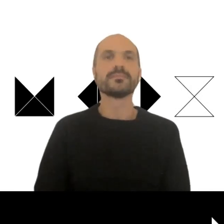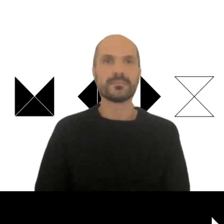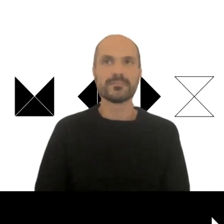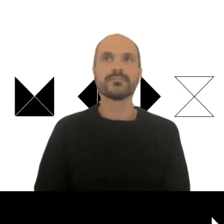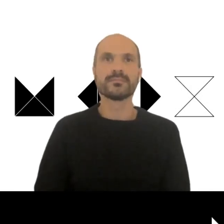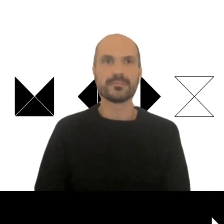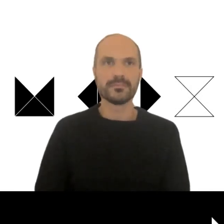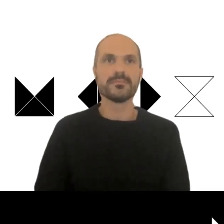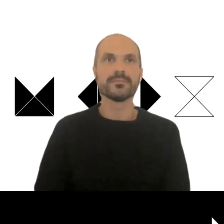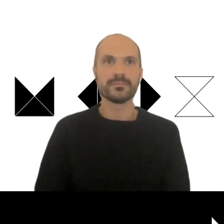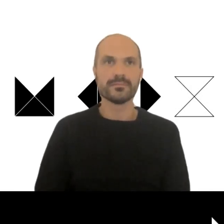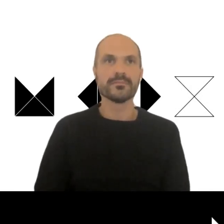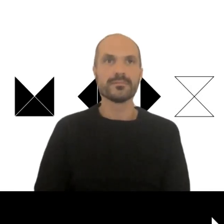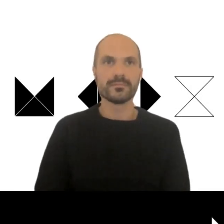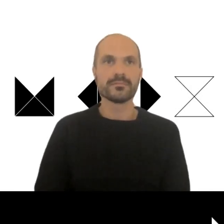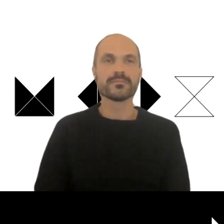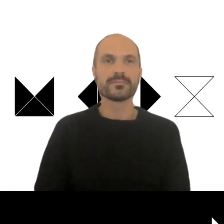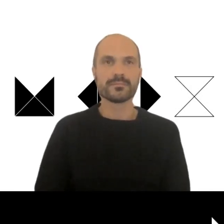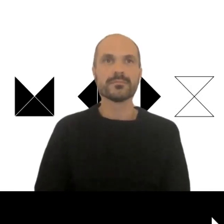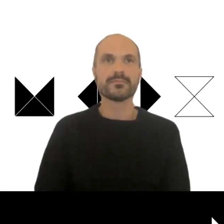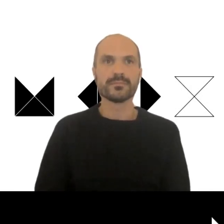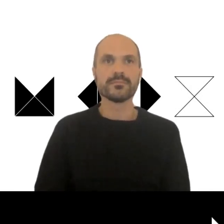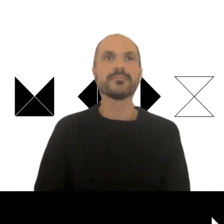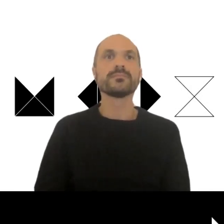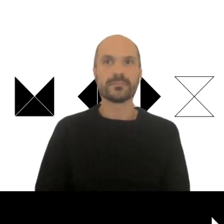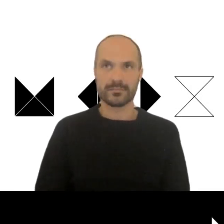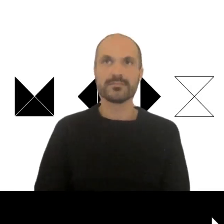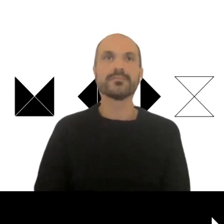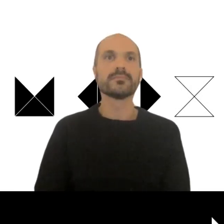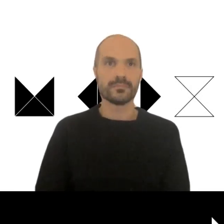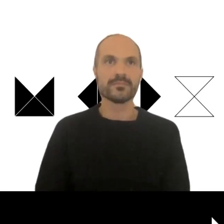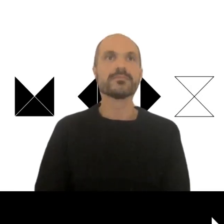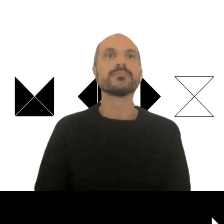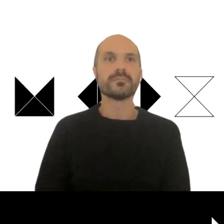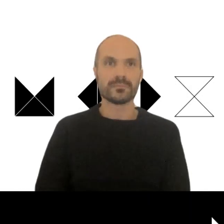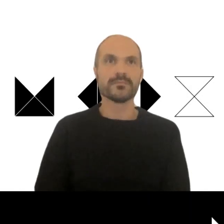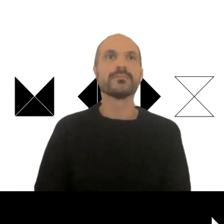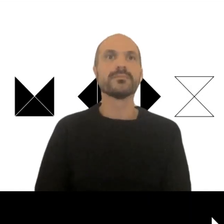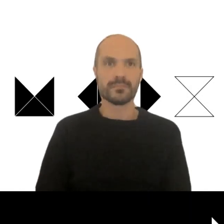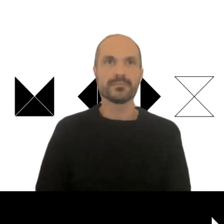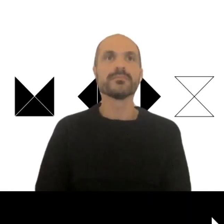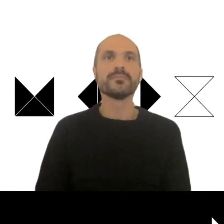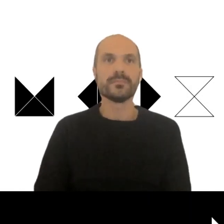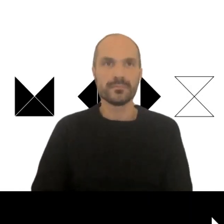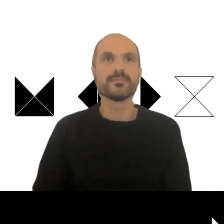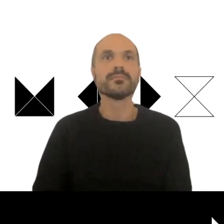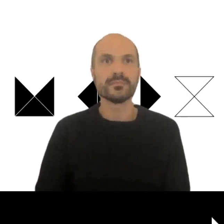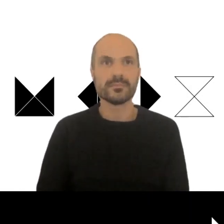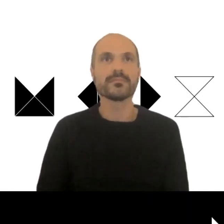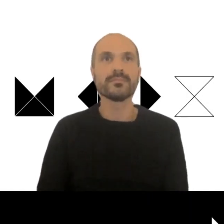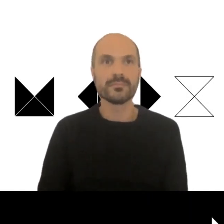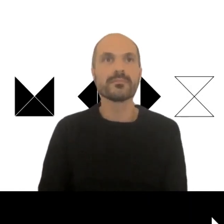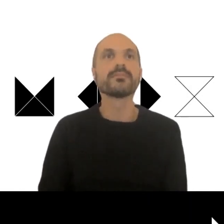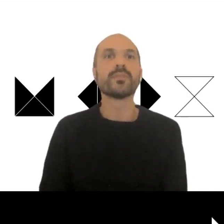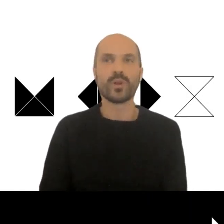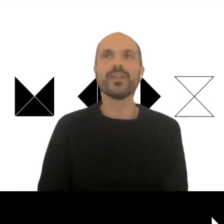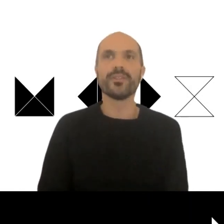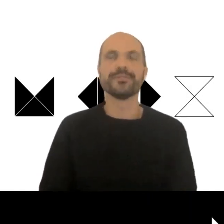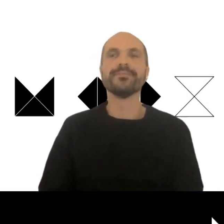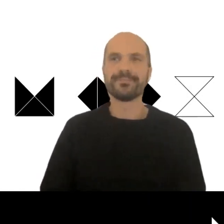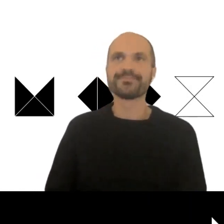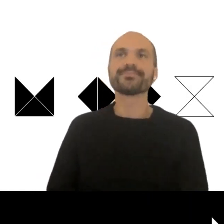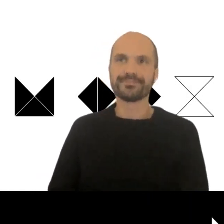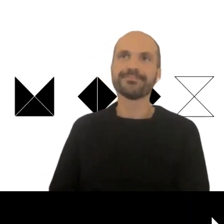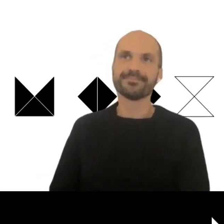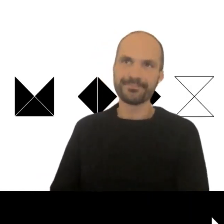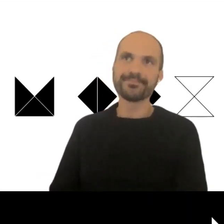saying, that was the same situation in Sweden. People don't care about the material as long as they don't know that there is a